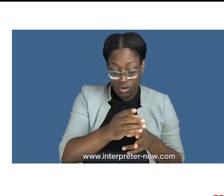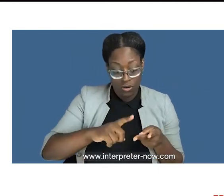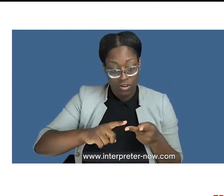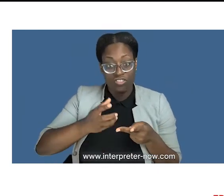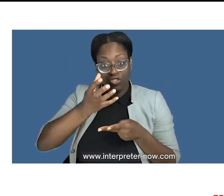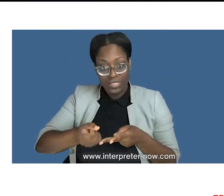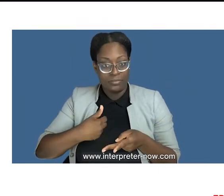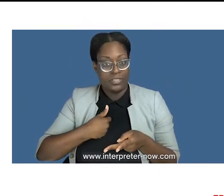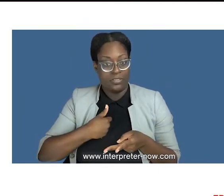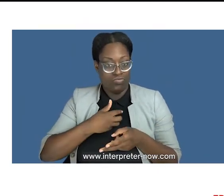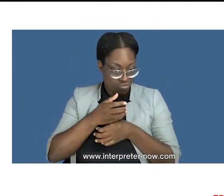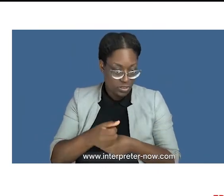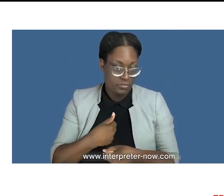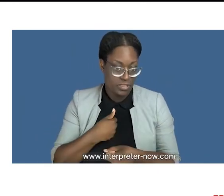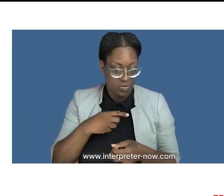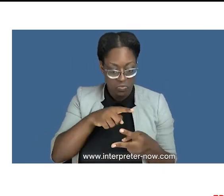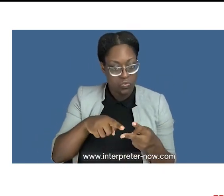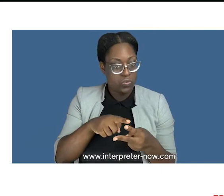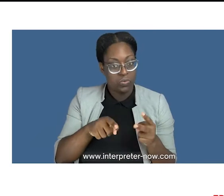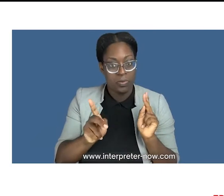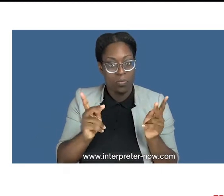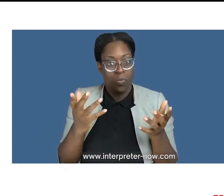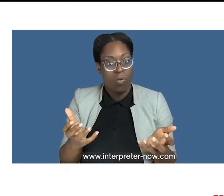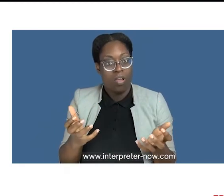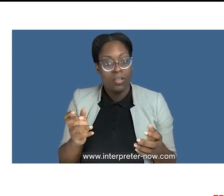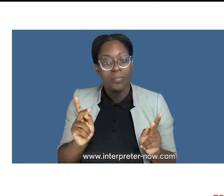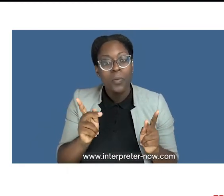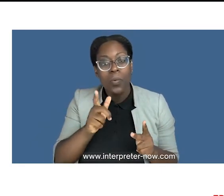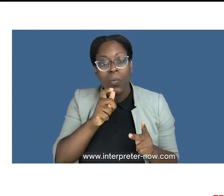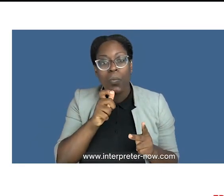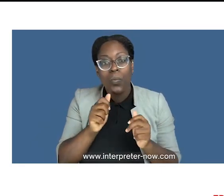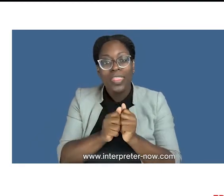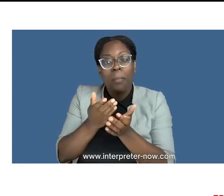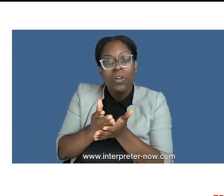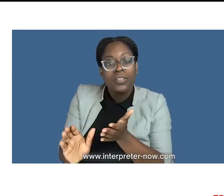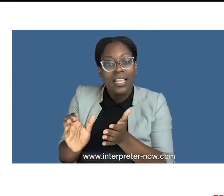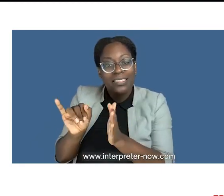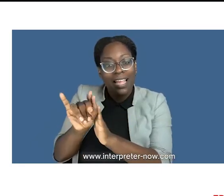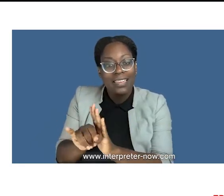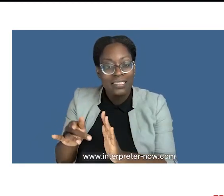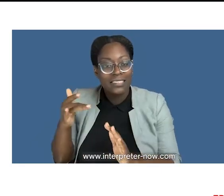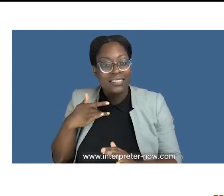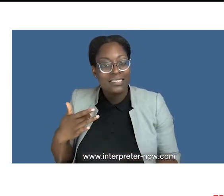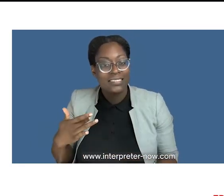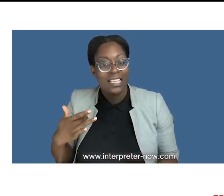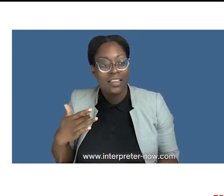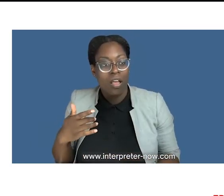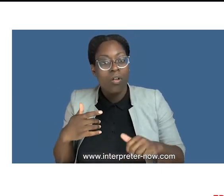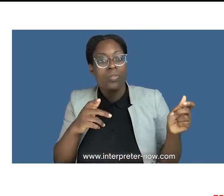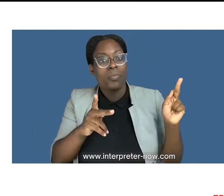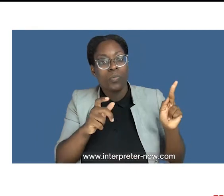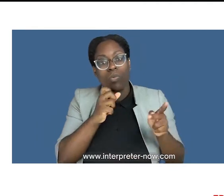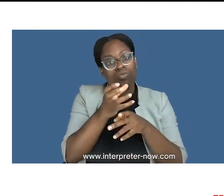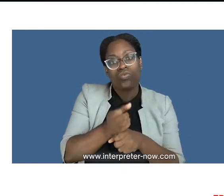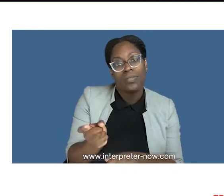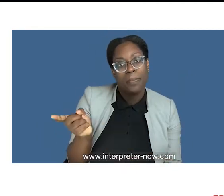them is build their confidence or courage and trust them. So, because people with underrepresented identities tend to